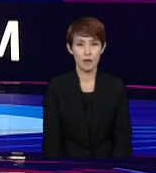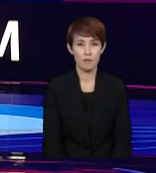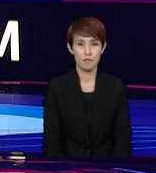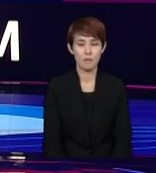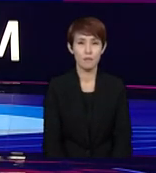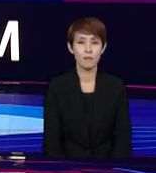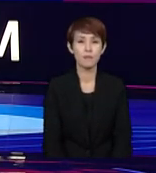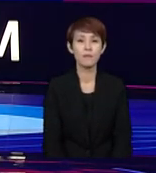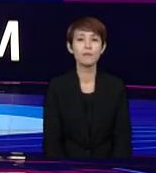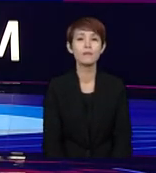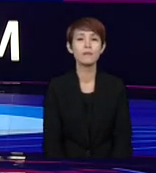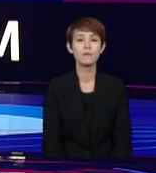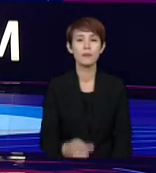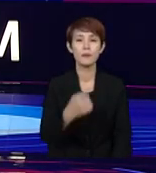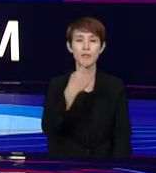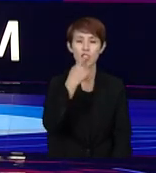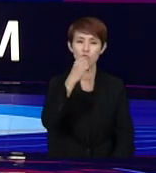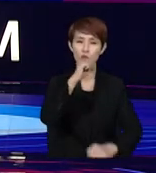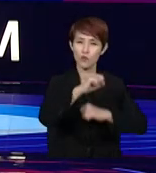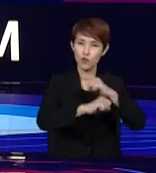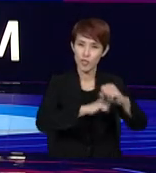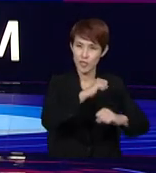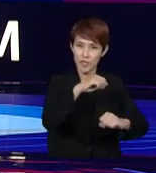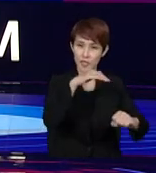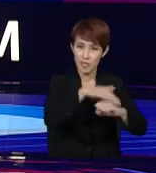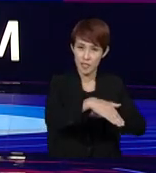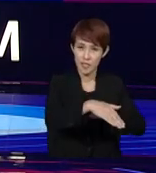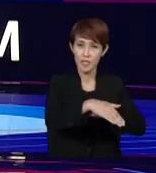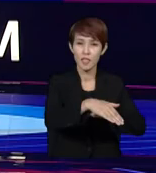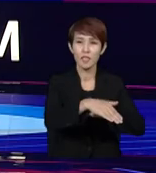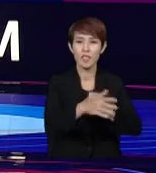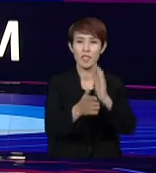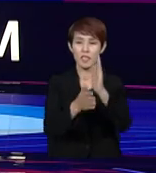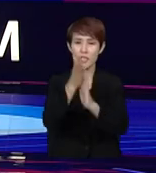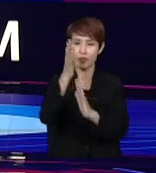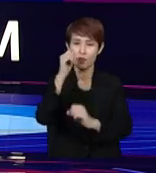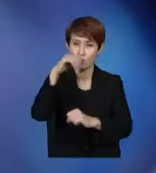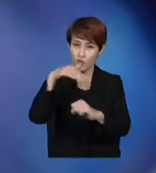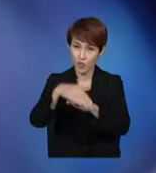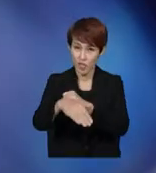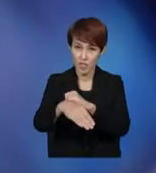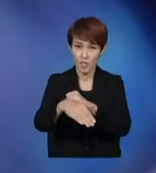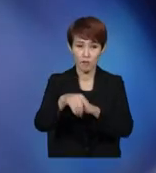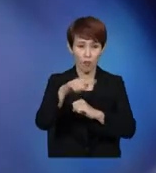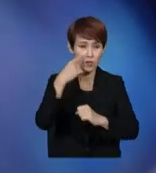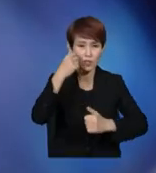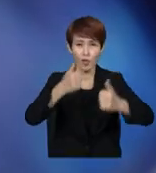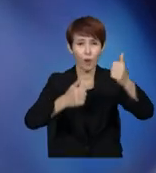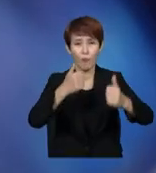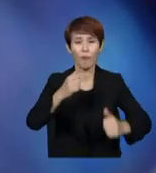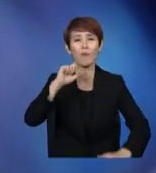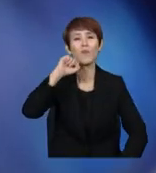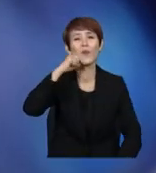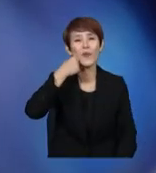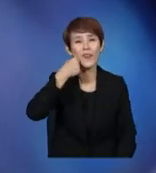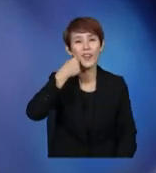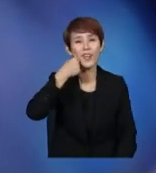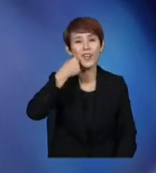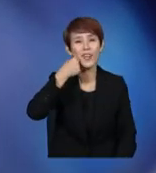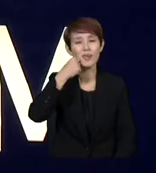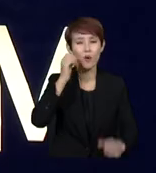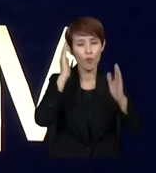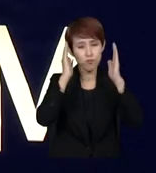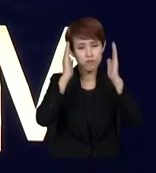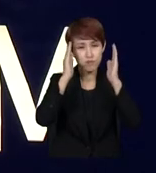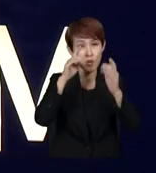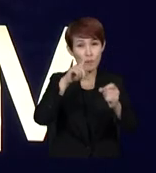democracy education, you know, where you can't easily have tests, and which, if you do it seriously, takes time. This is not just about, you know,